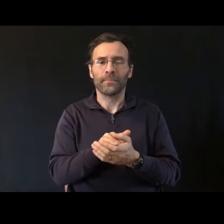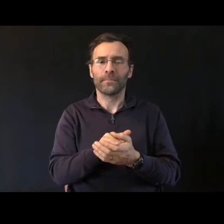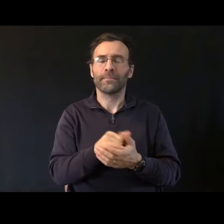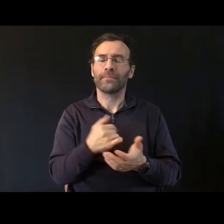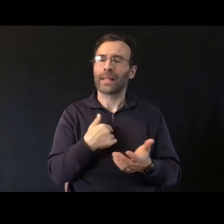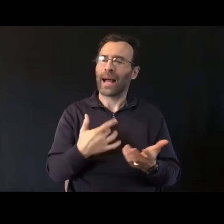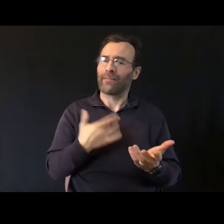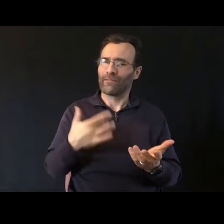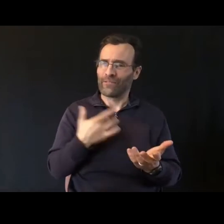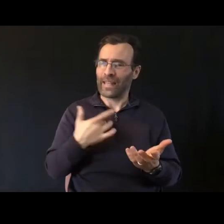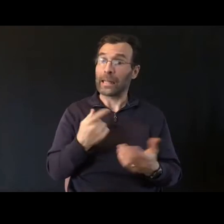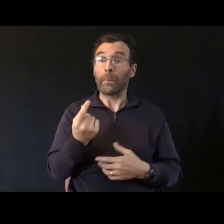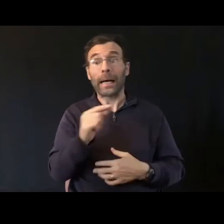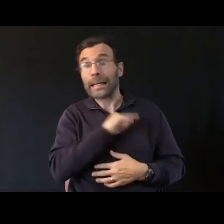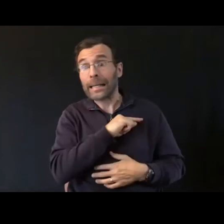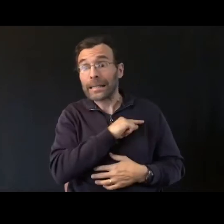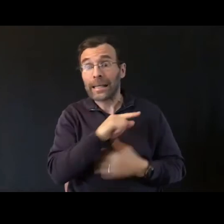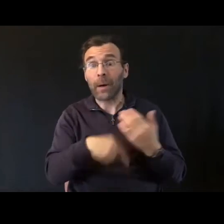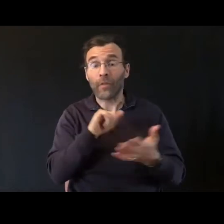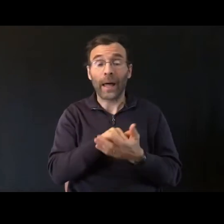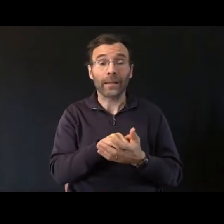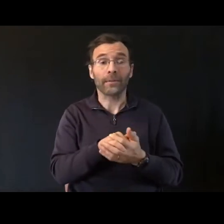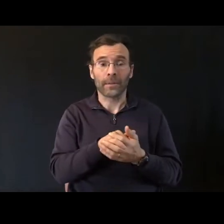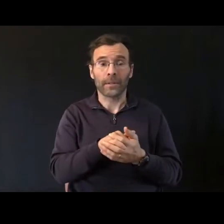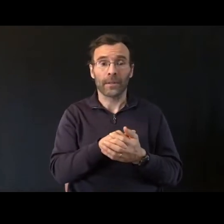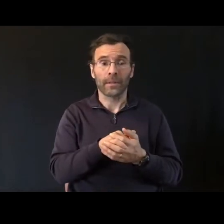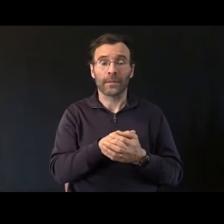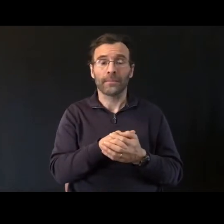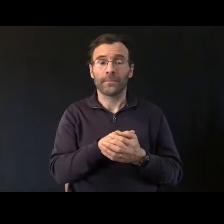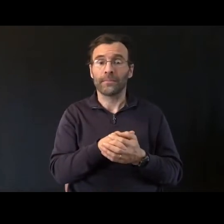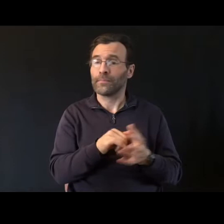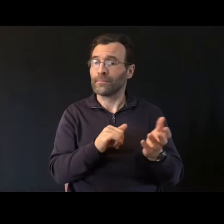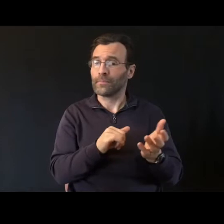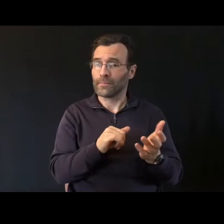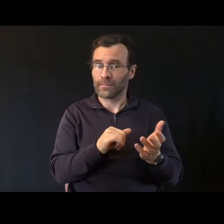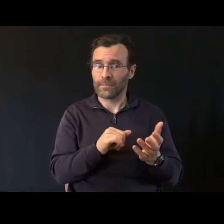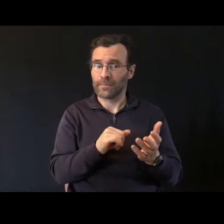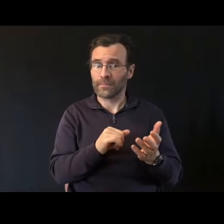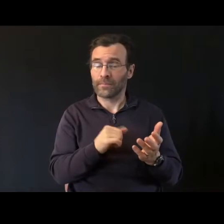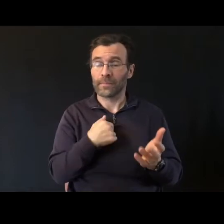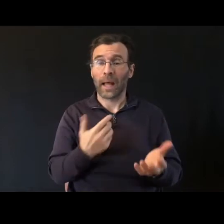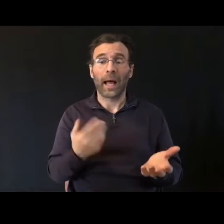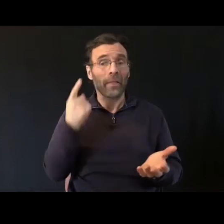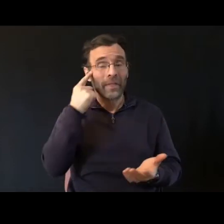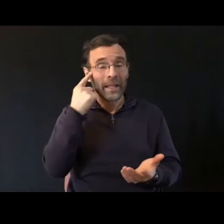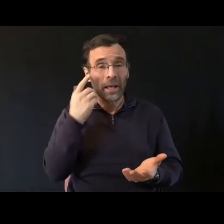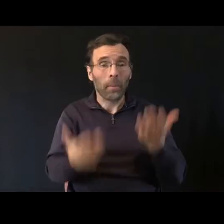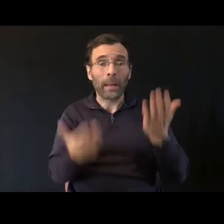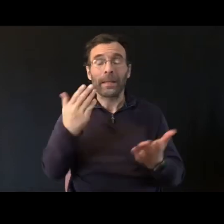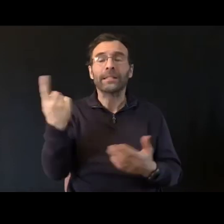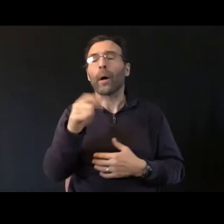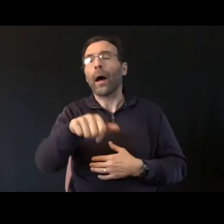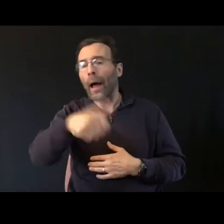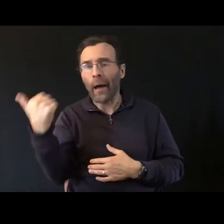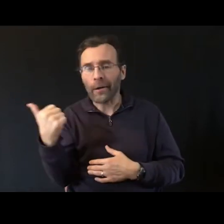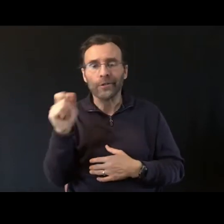feel guilty about it at times, because I think, you know, maybe somebody else should be trying, you